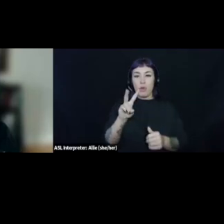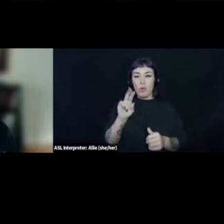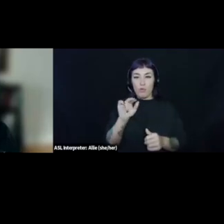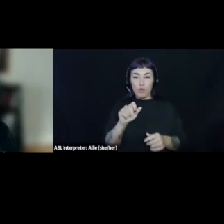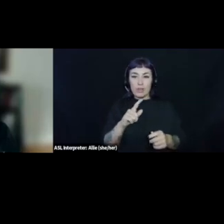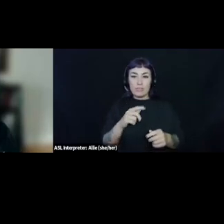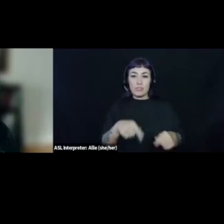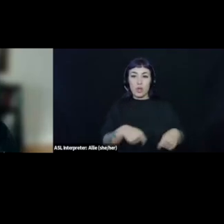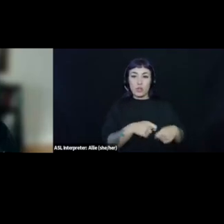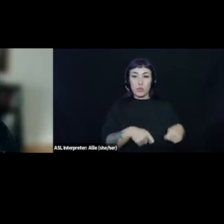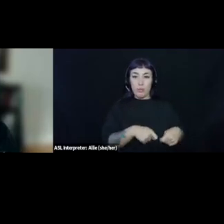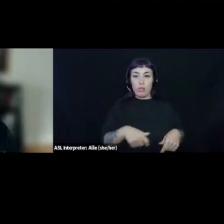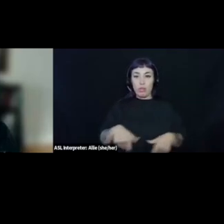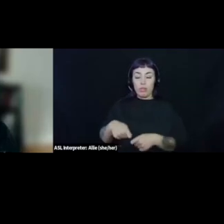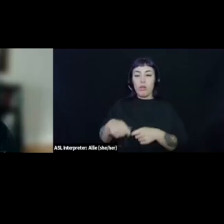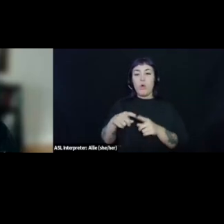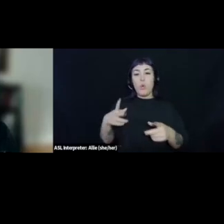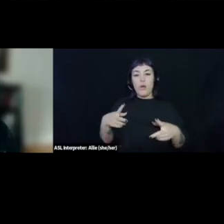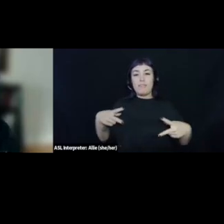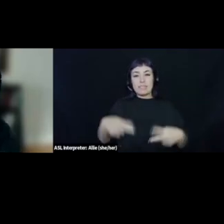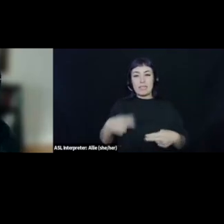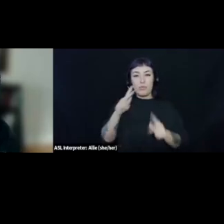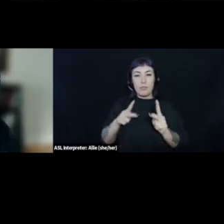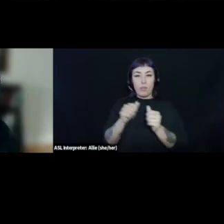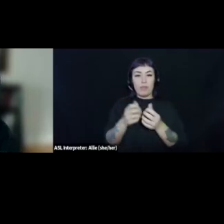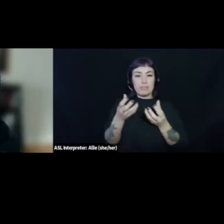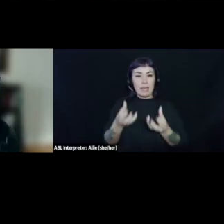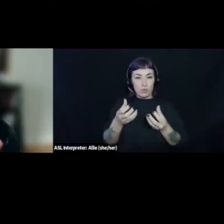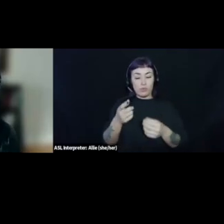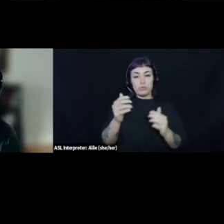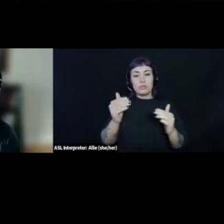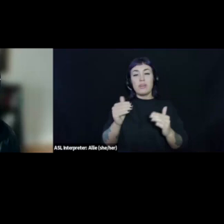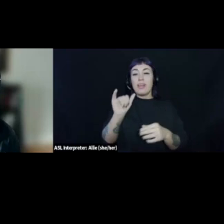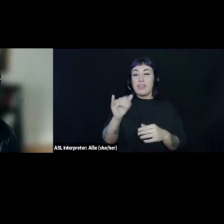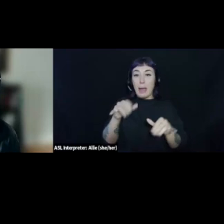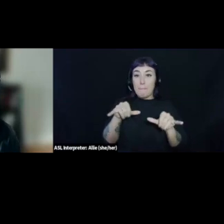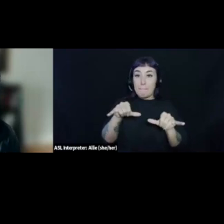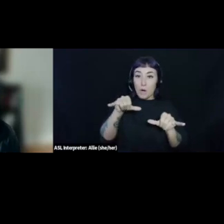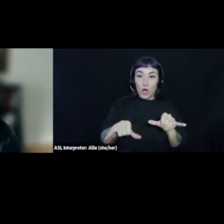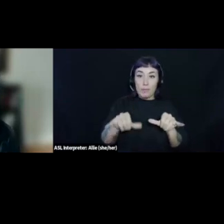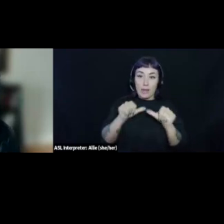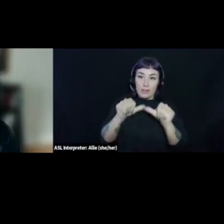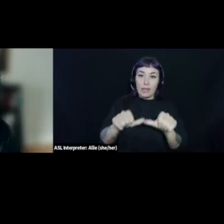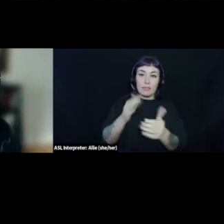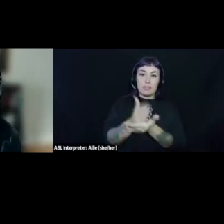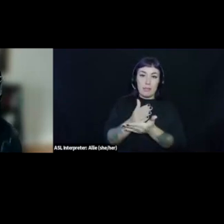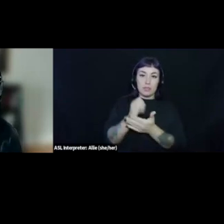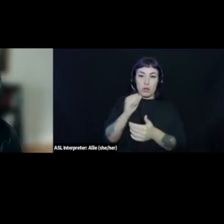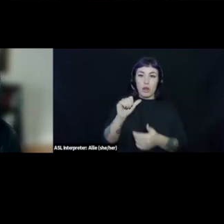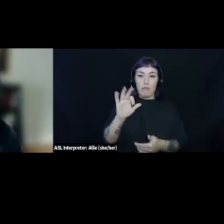or a vasectomy for people with testicles. And that permanently stops you from being